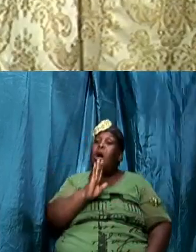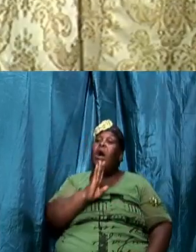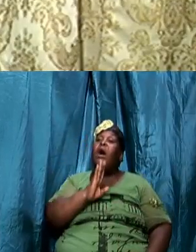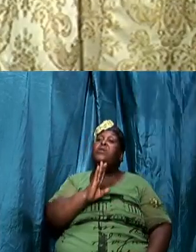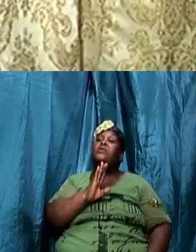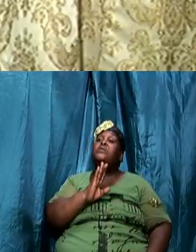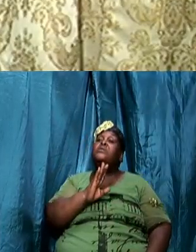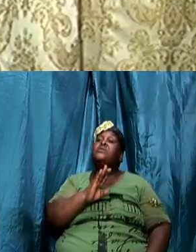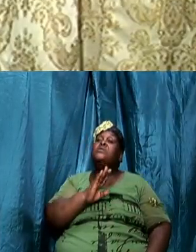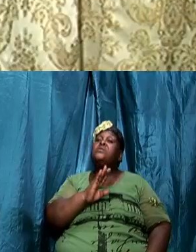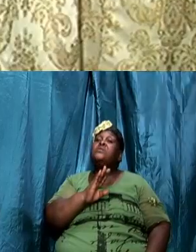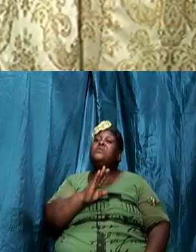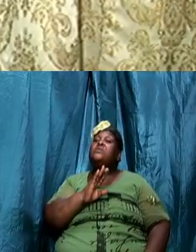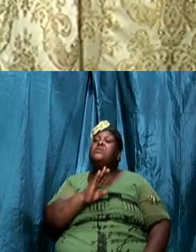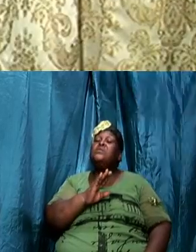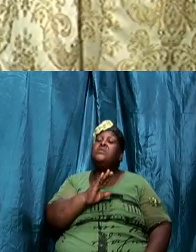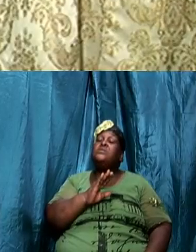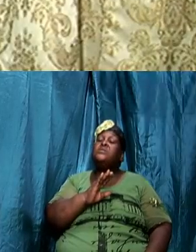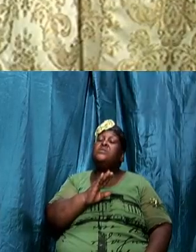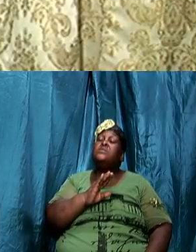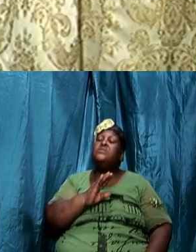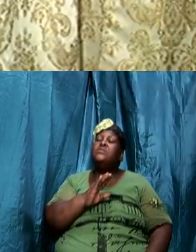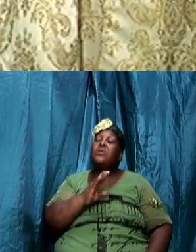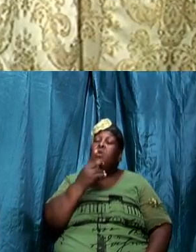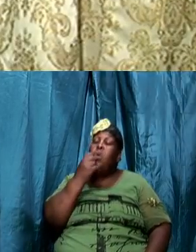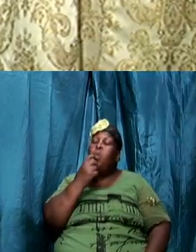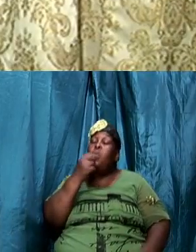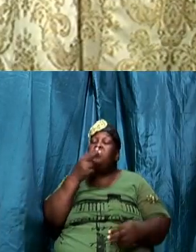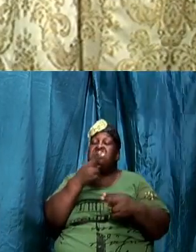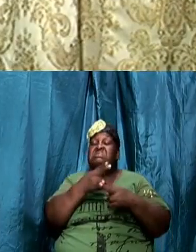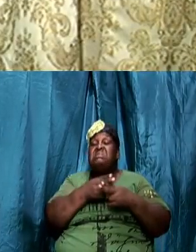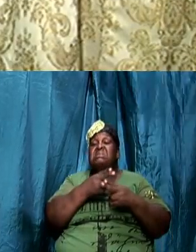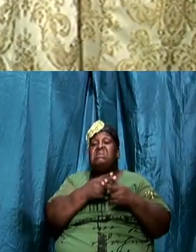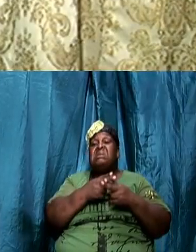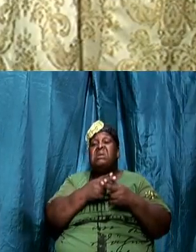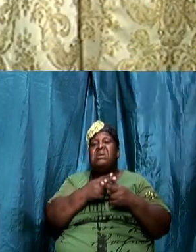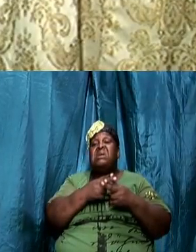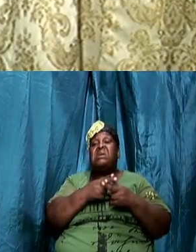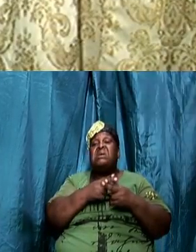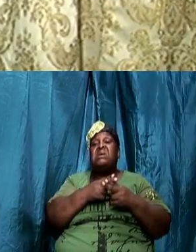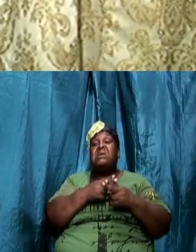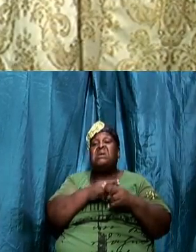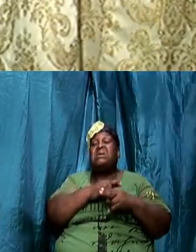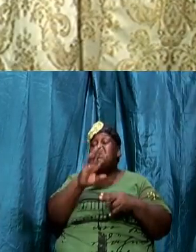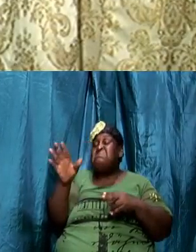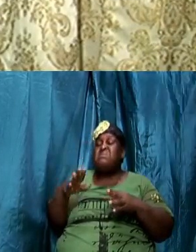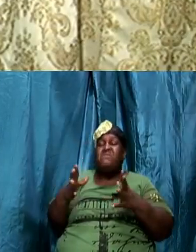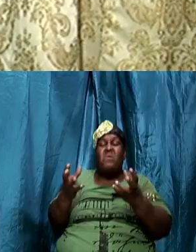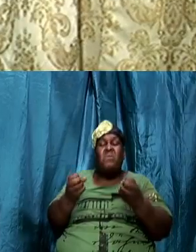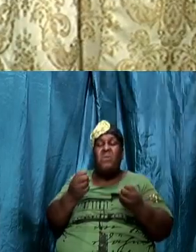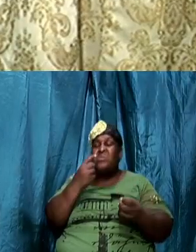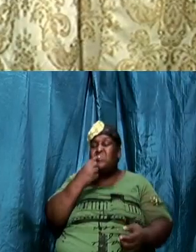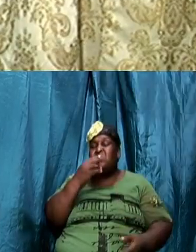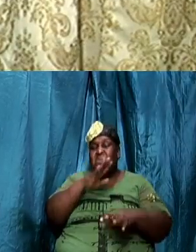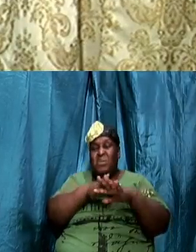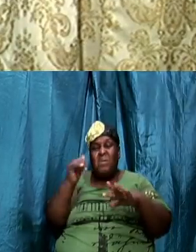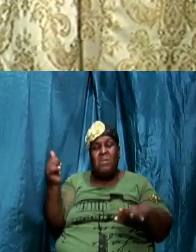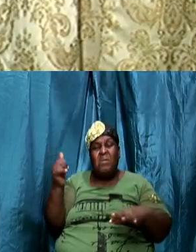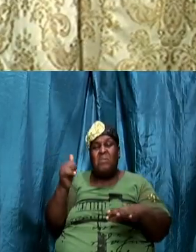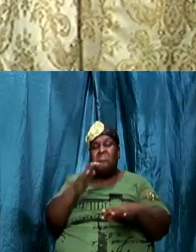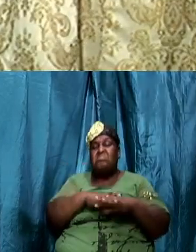the great God of Israel, whose name they didn't want to even call on their tongues.